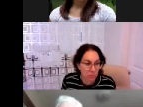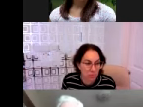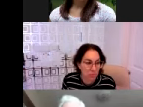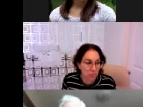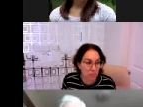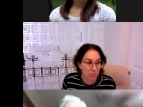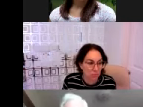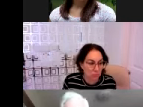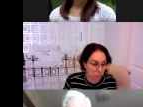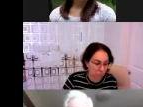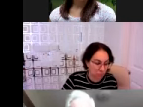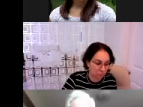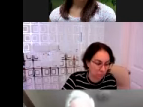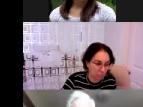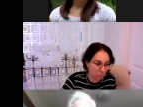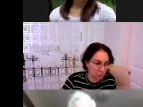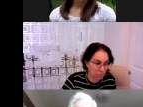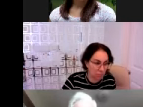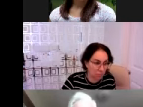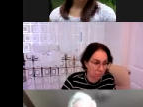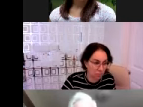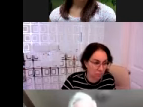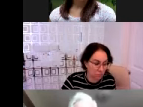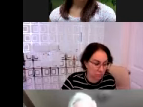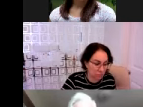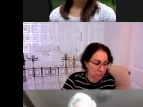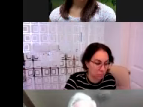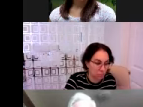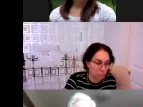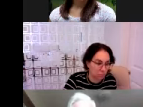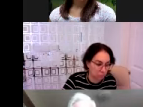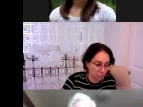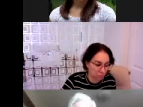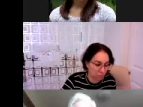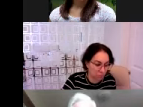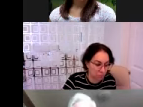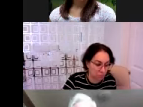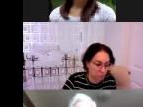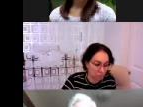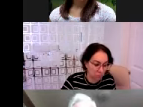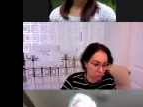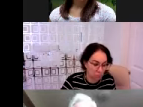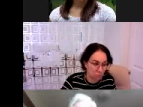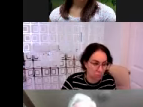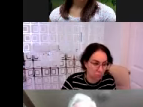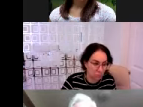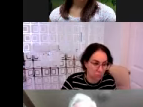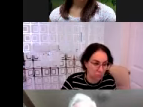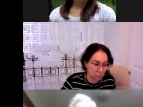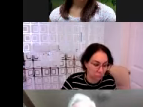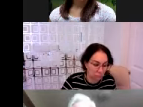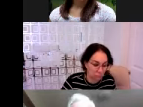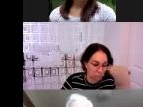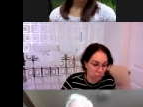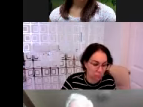different parts of the reading circuitry, though both of them are involved in reading. I'm going to show data first for one participant. This is showing one